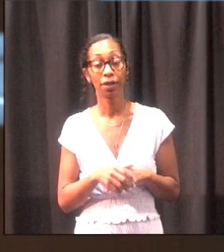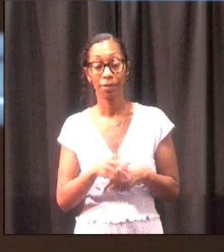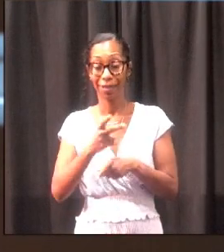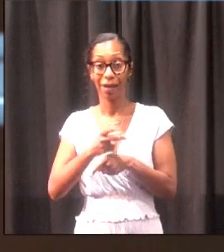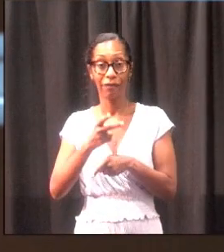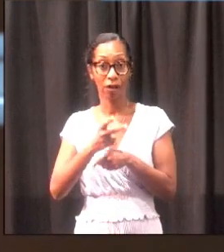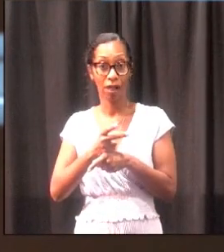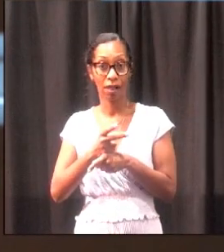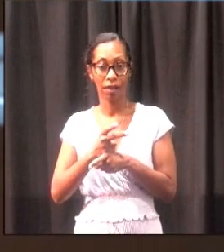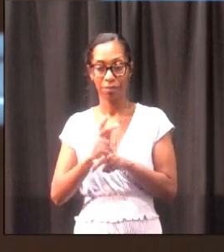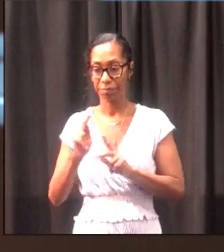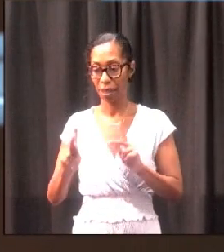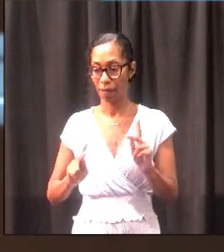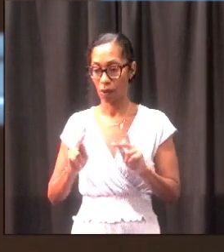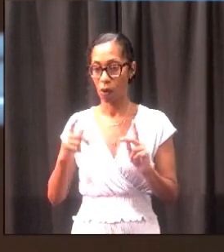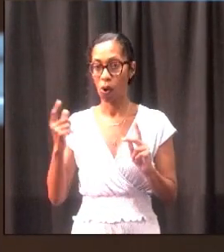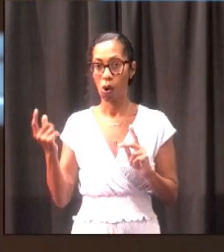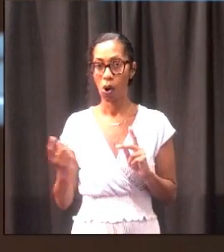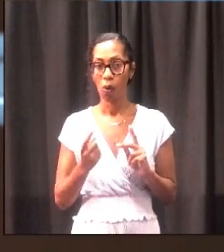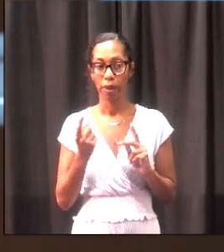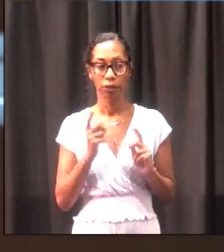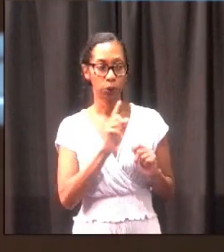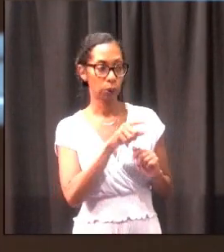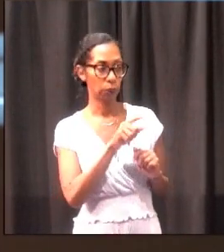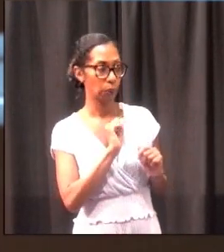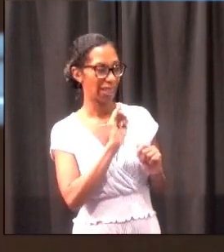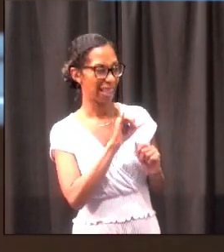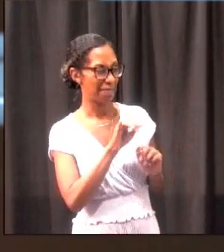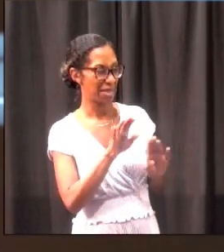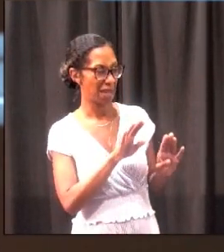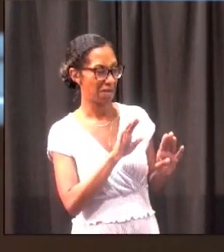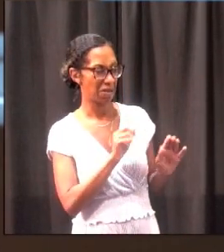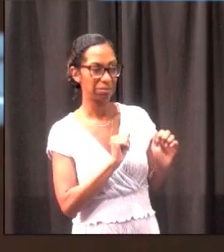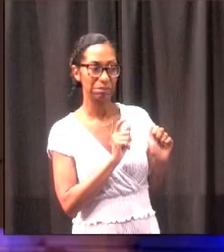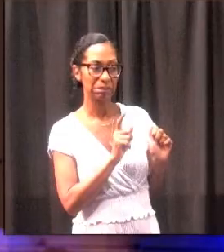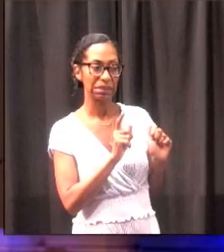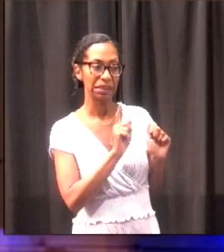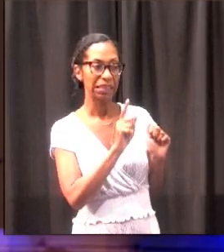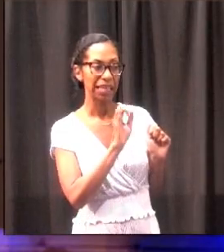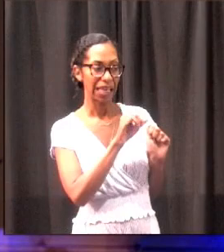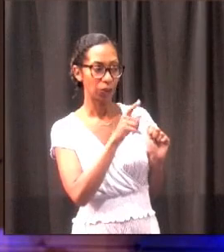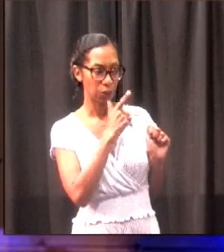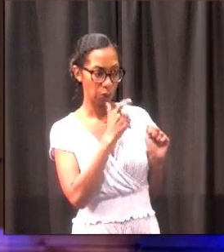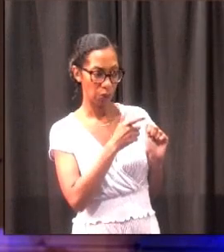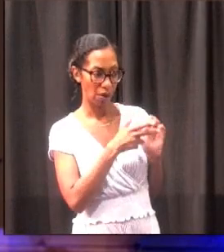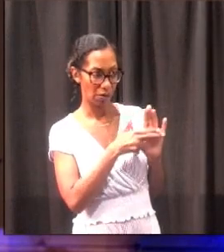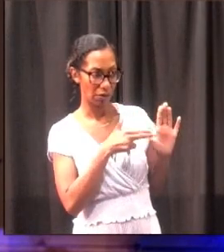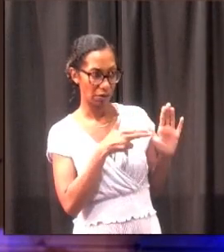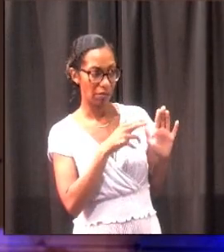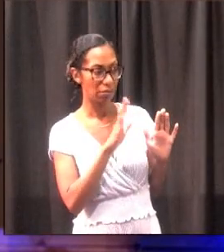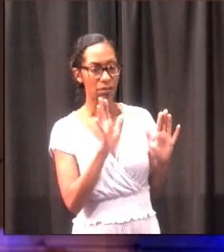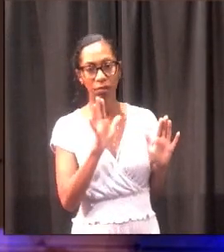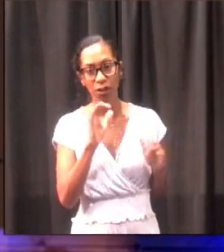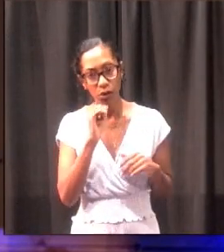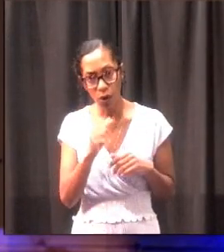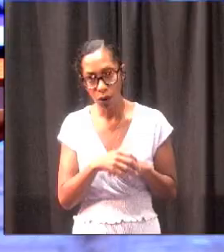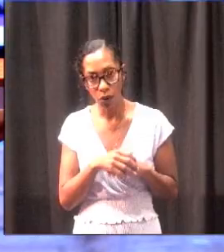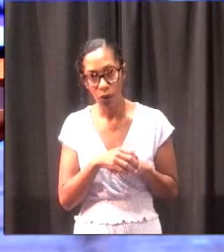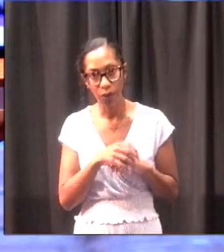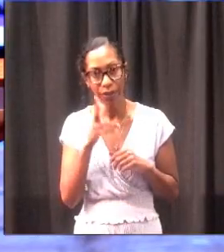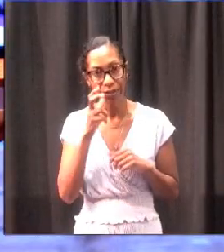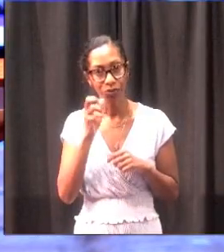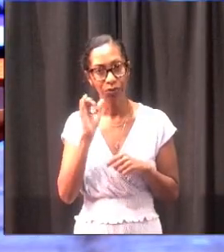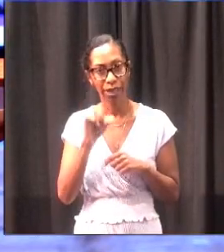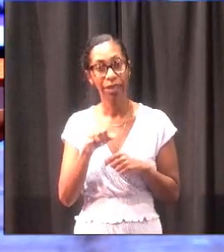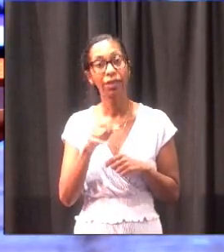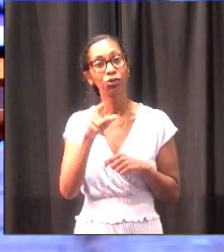folks who always want to define us by our behavior and not recognize that there's something great inside of us.